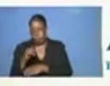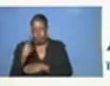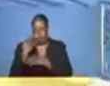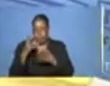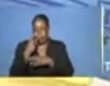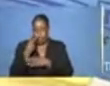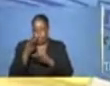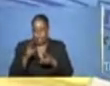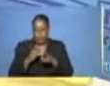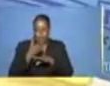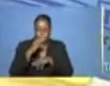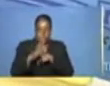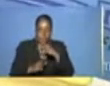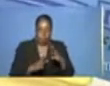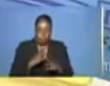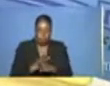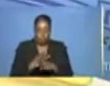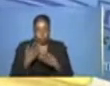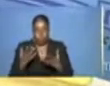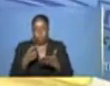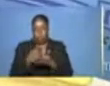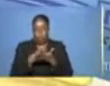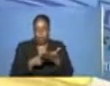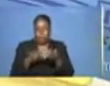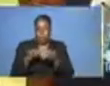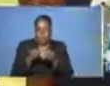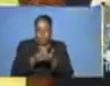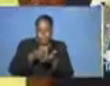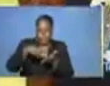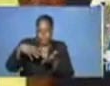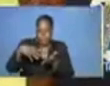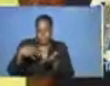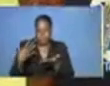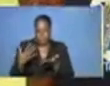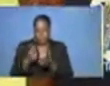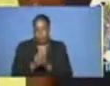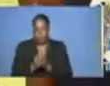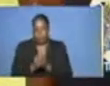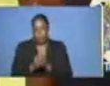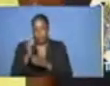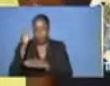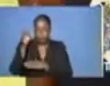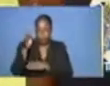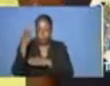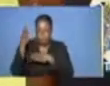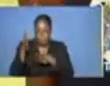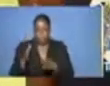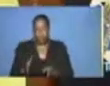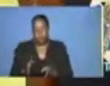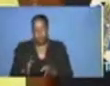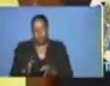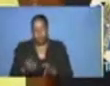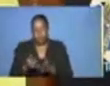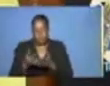the world. And though these prices may very well be more expensive in the short term, I think in the long term for Bahamians at large, it